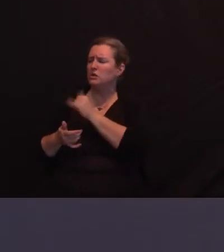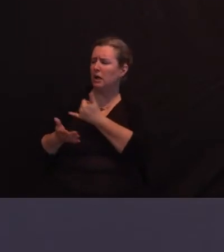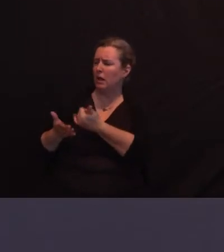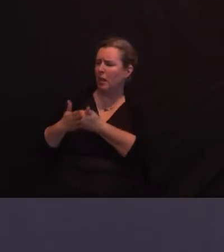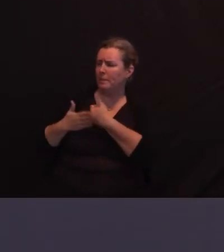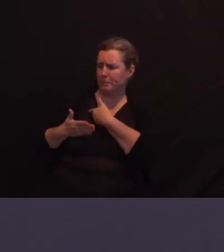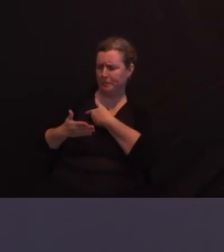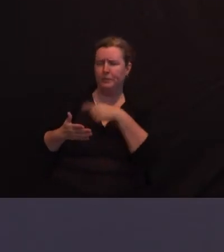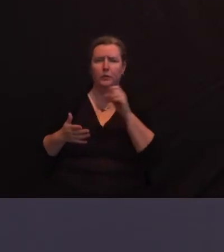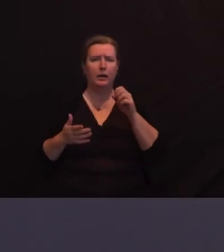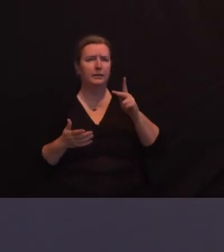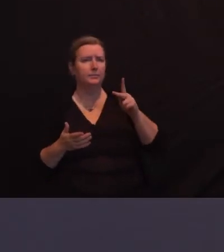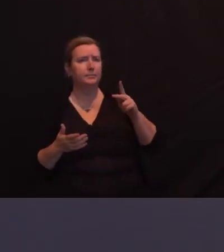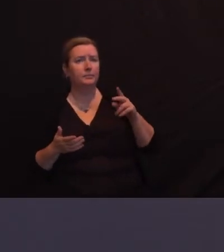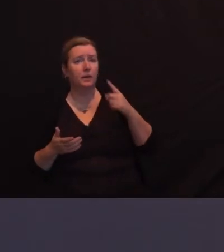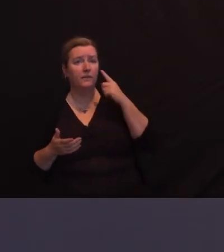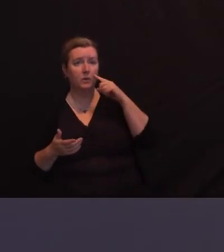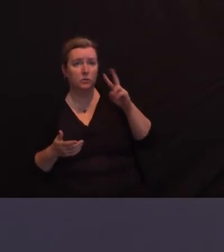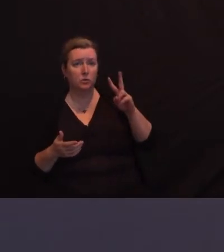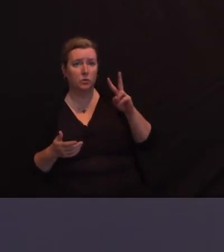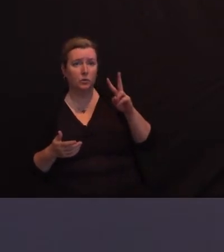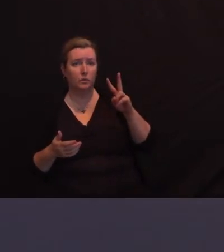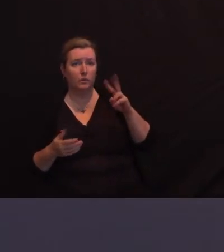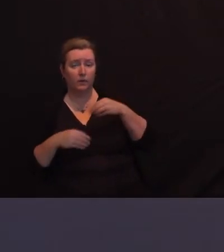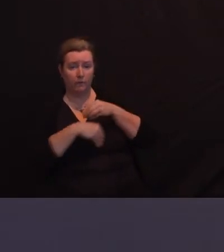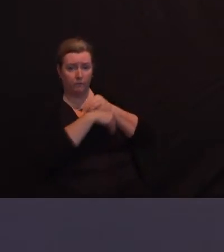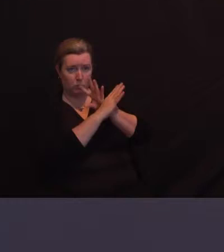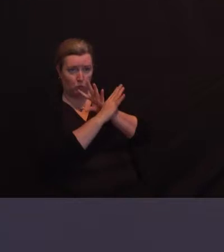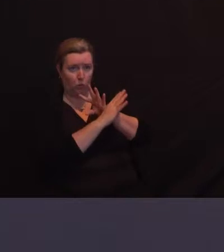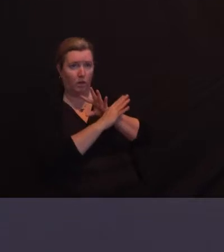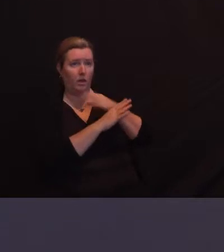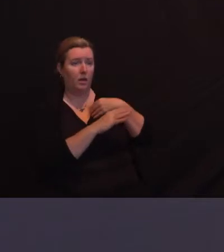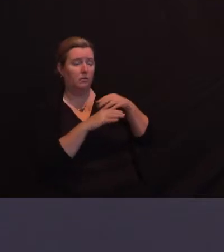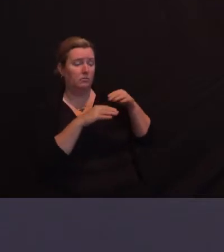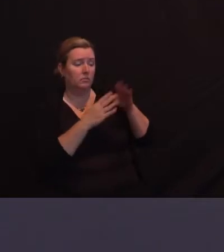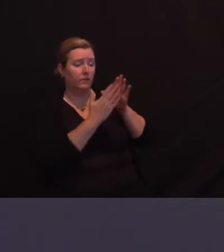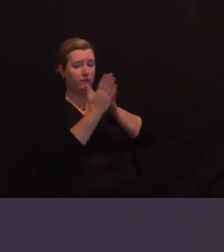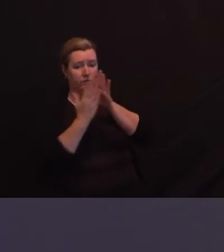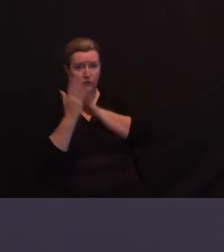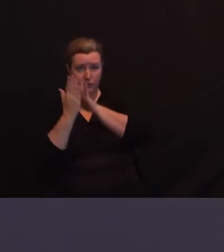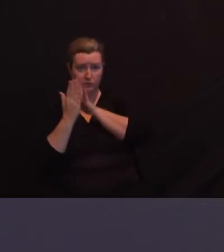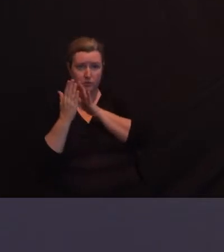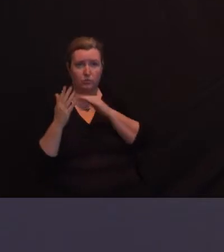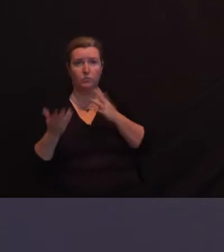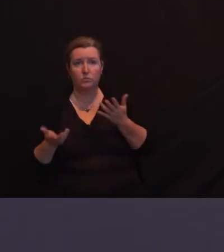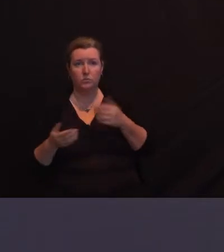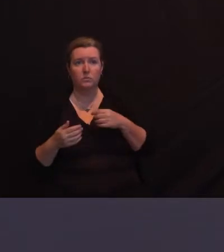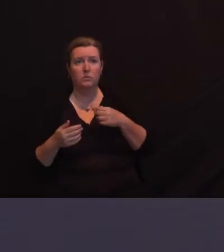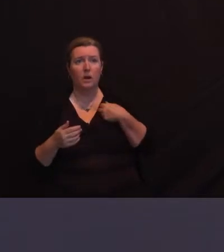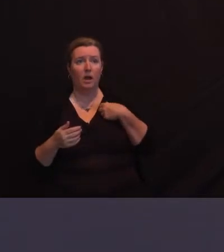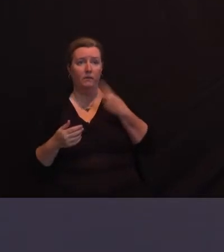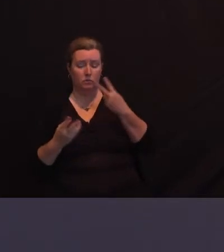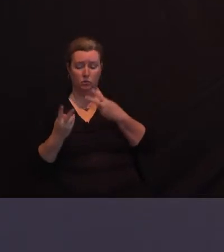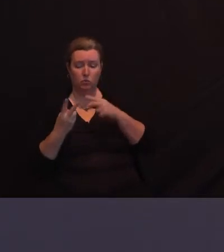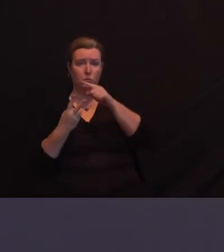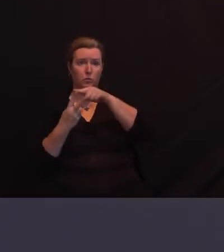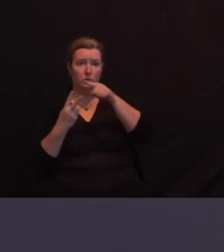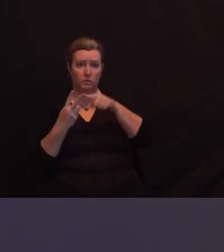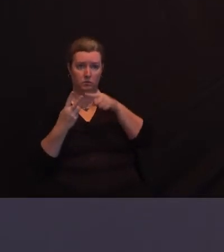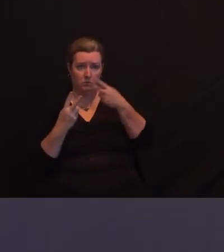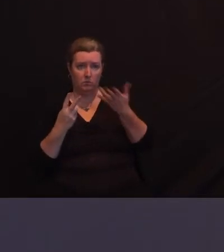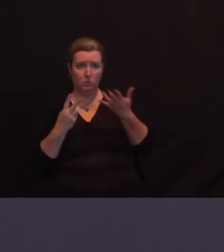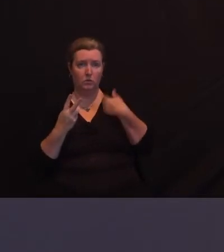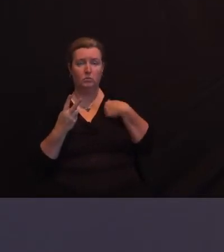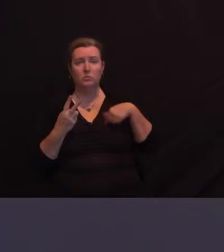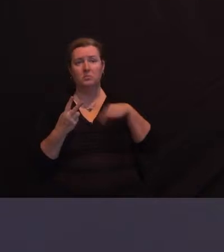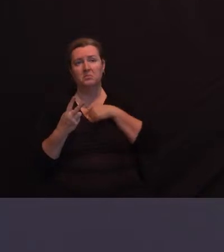Let me just say on virtual versus in-person, there are two realities that drive our thinking,